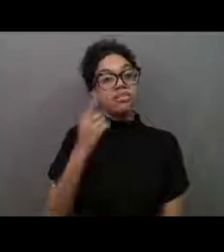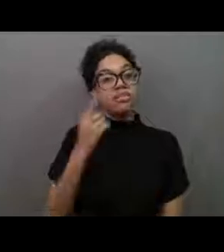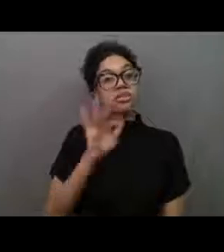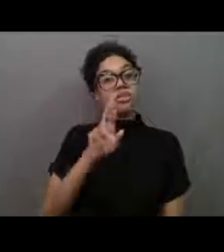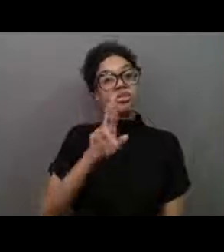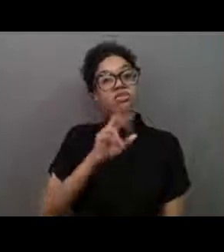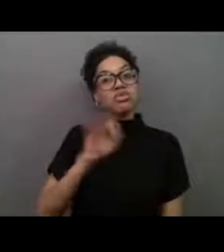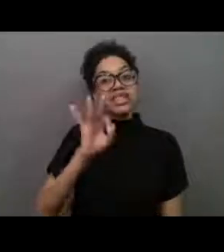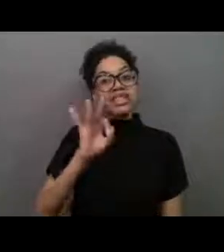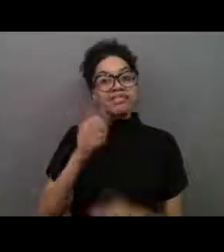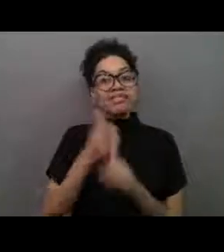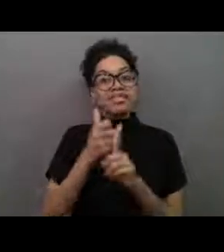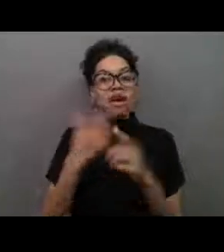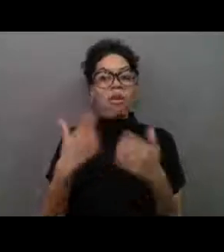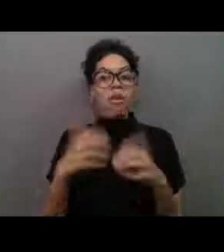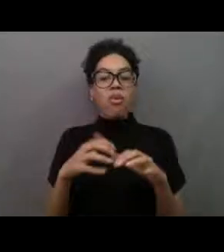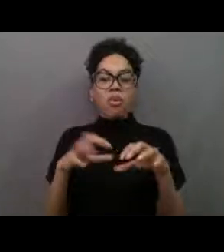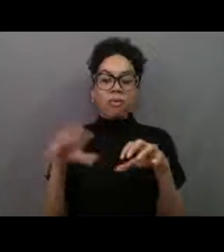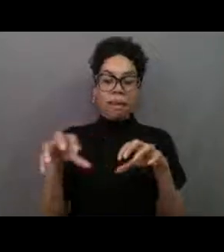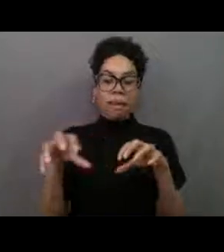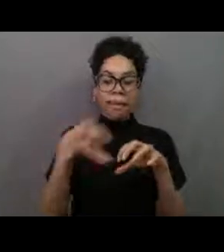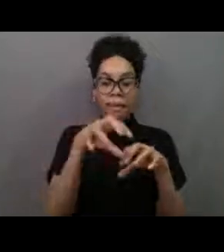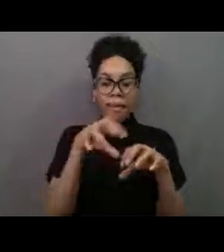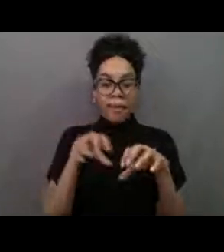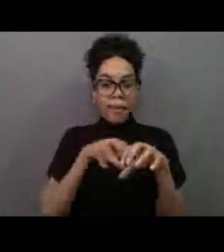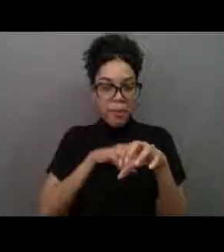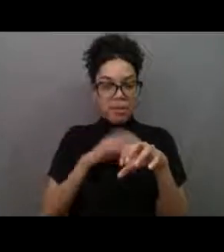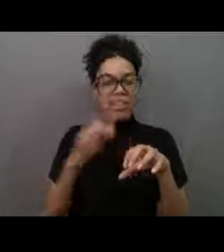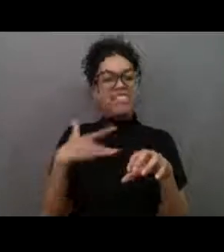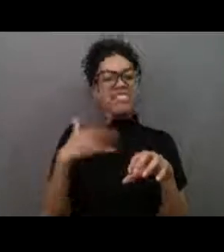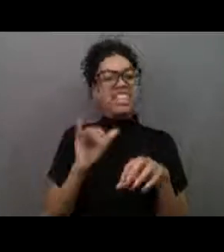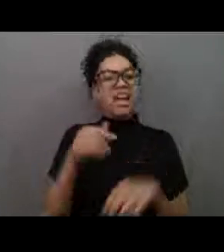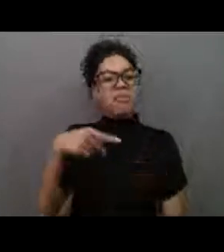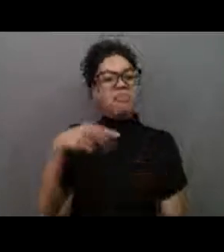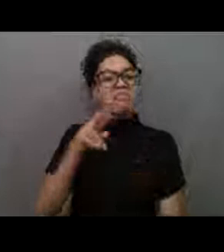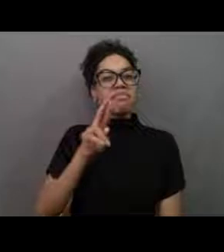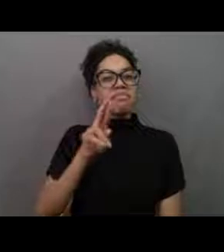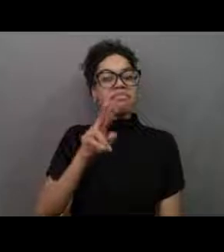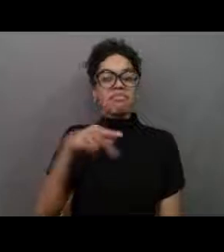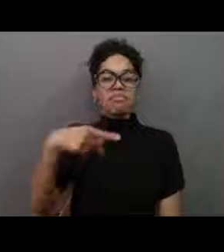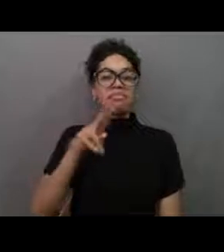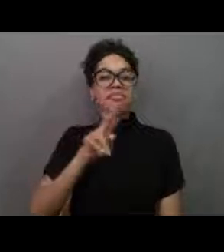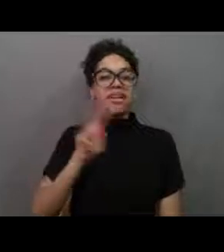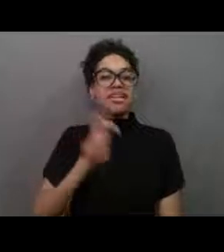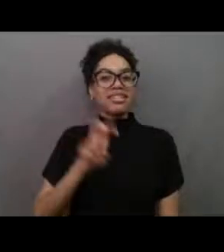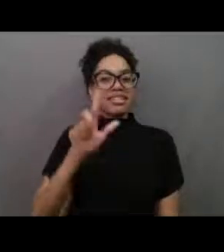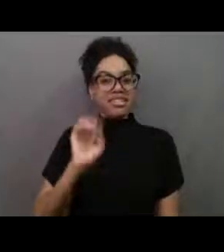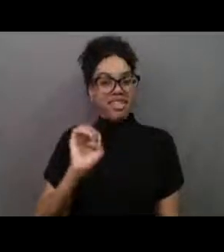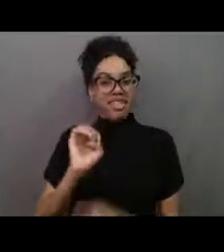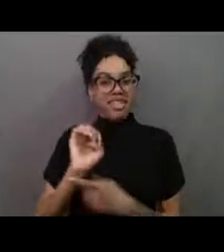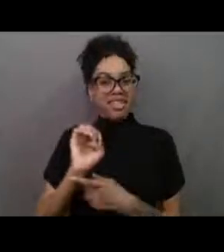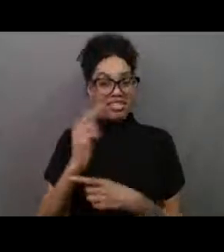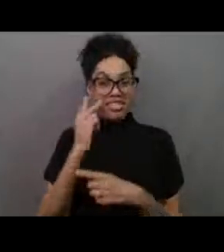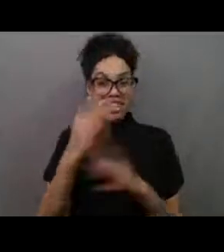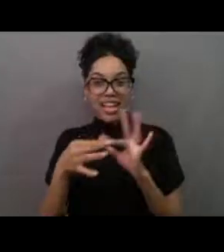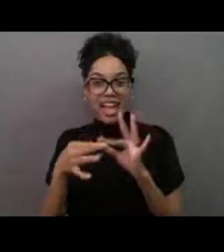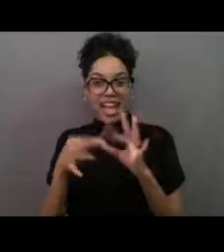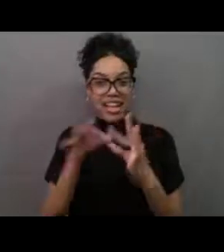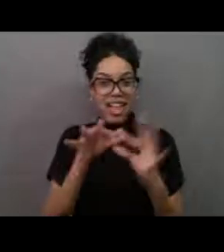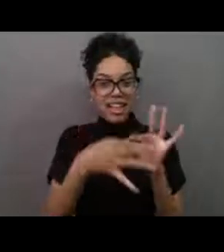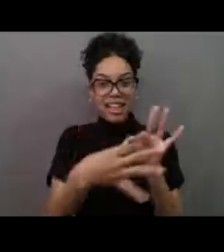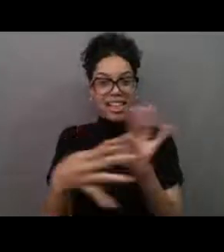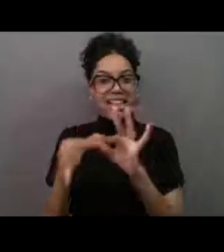that they fit together like puzzle pieces. So if you look at the edges here, you can just see how they completely connect up one to the other,